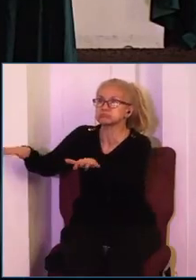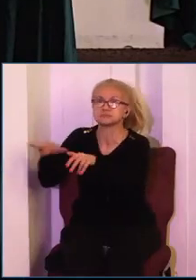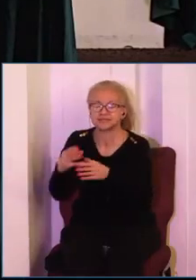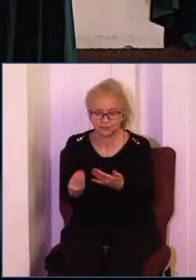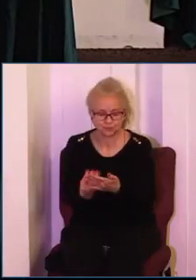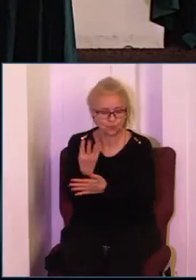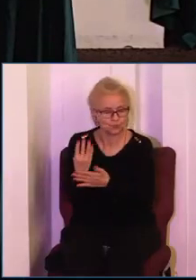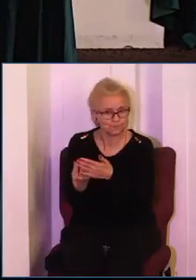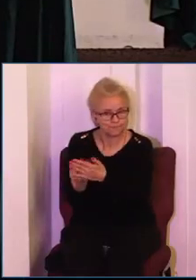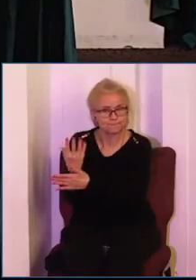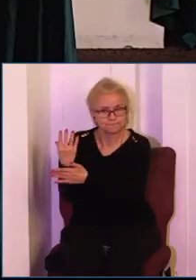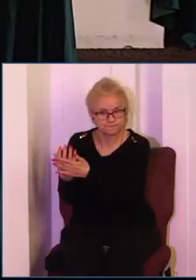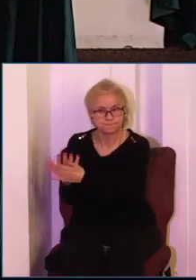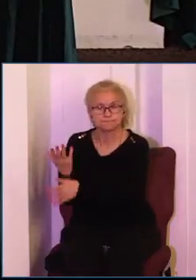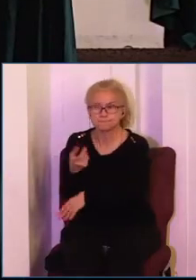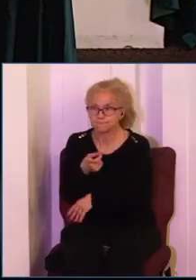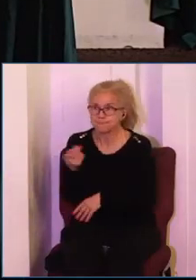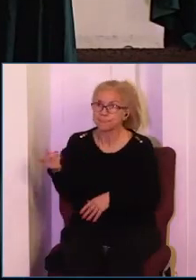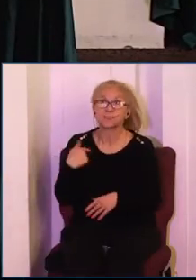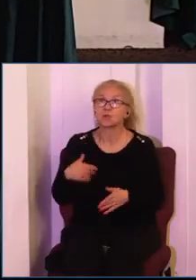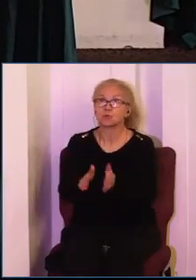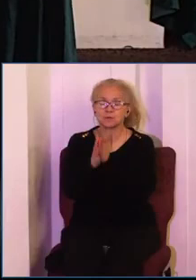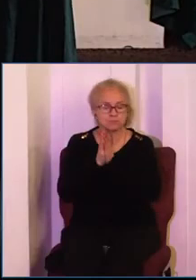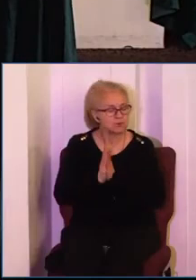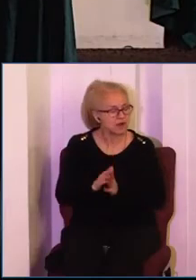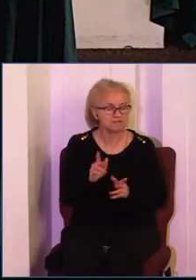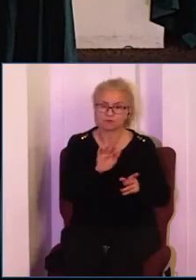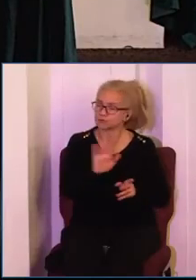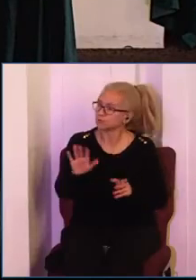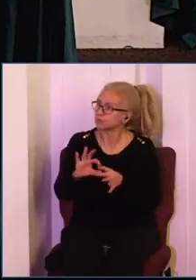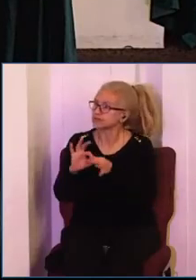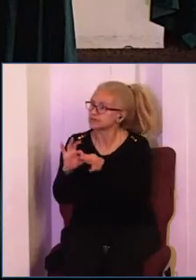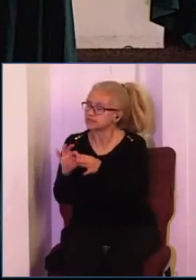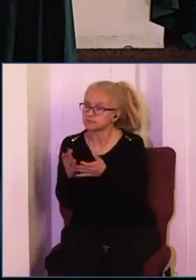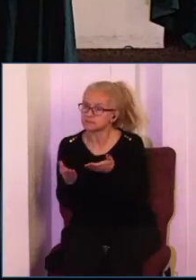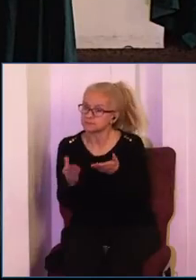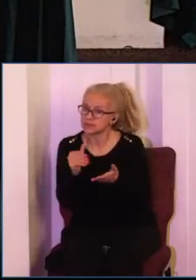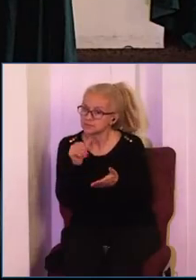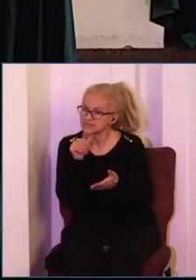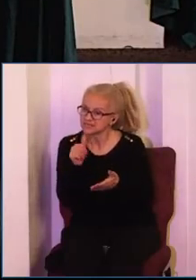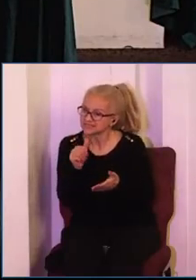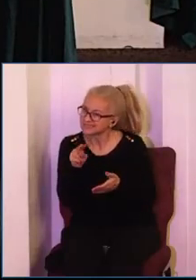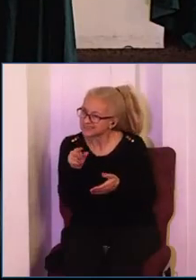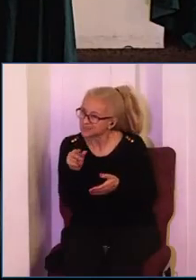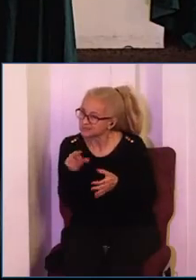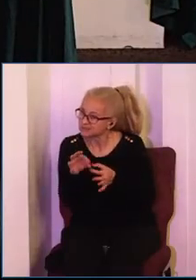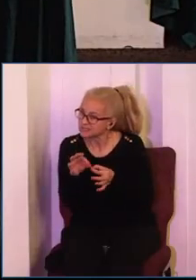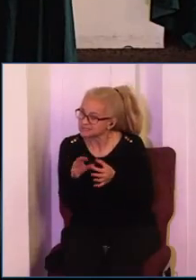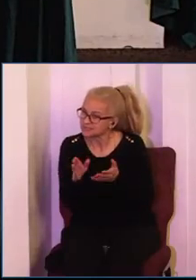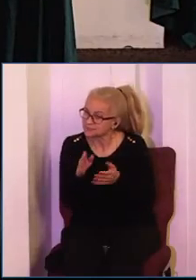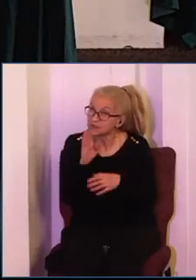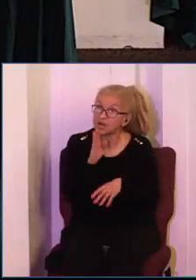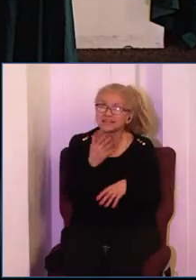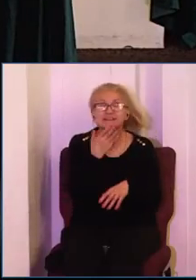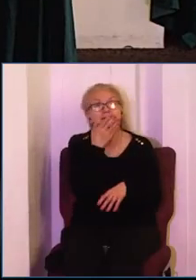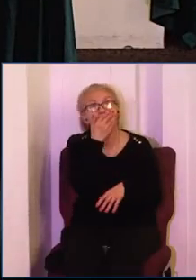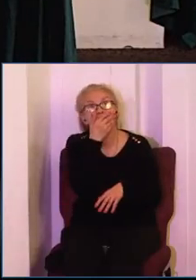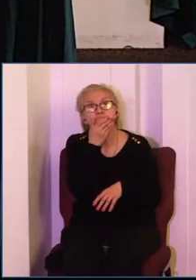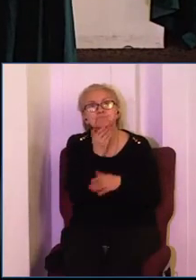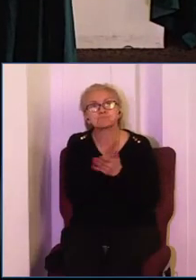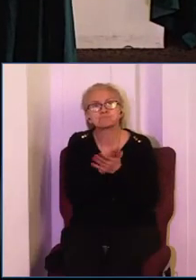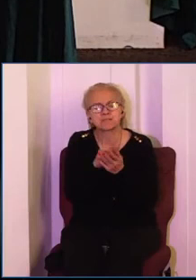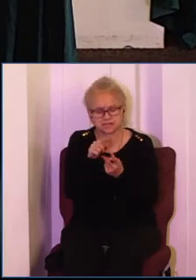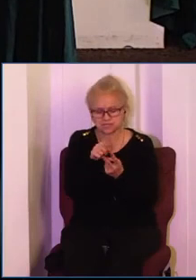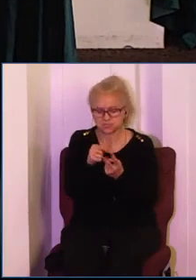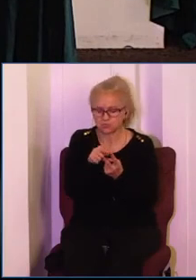grow. We pray for those relationships that maybe aren't such good relationships, God, that one of two